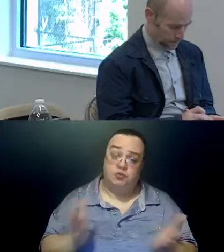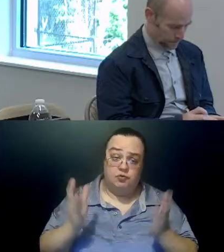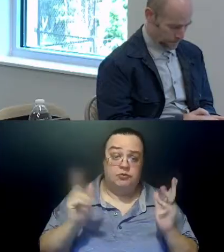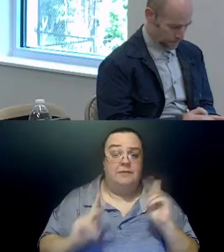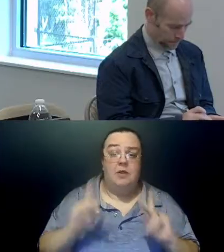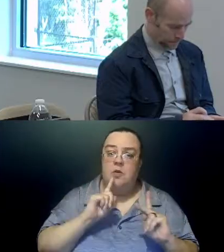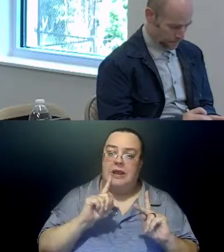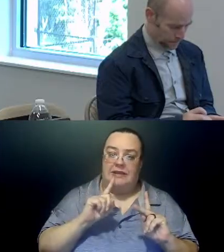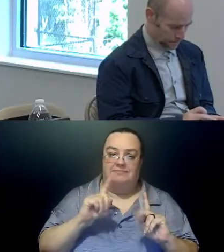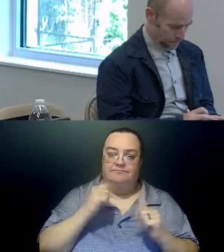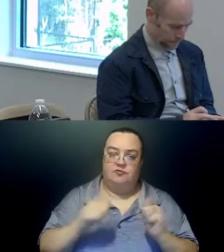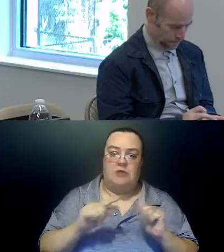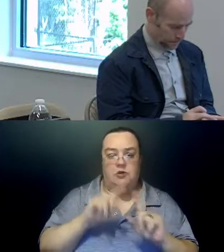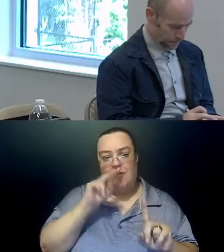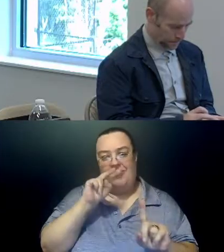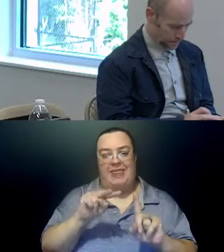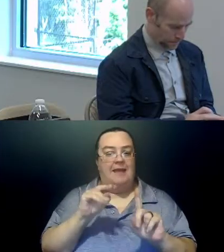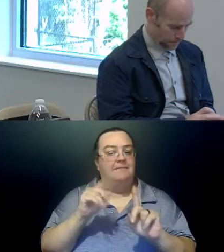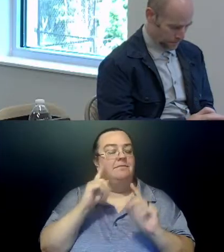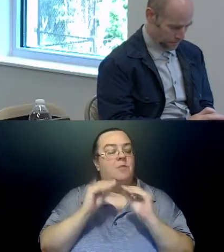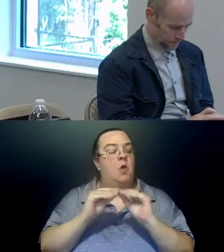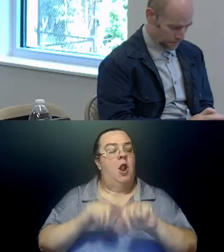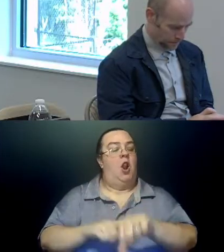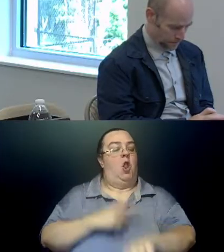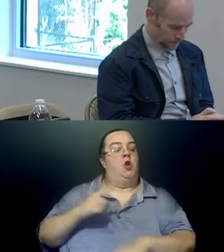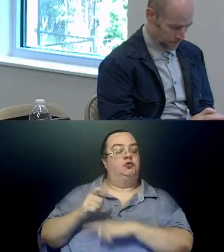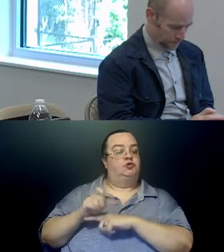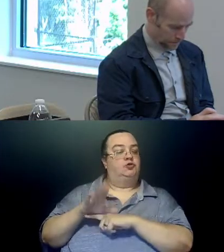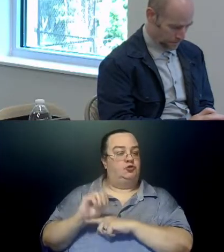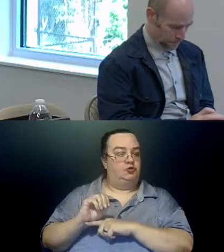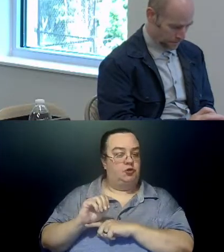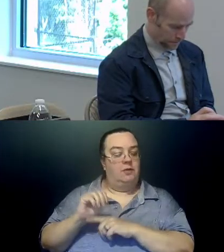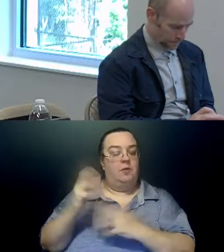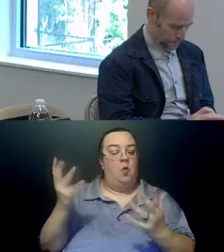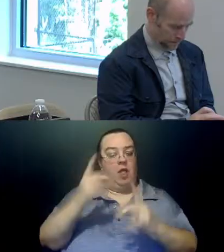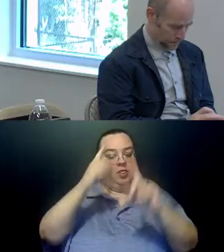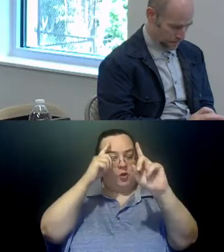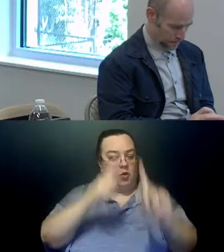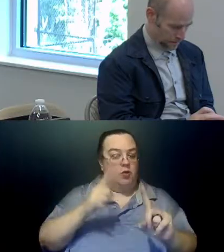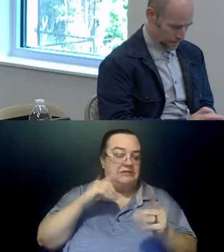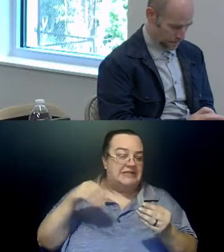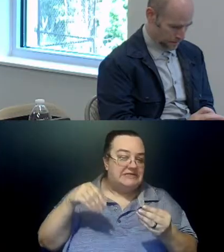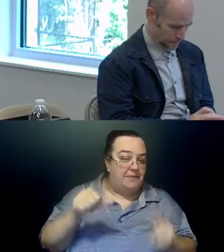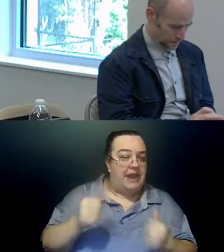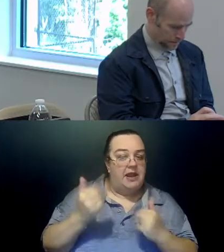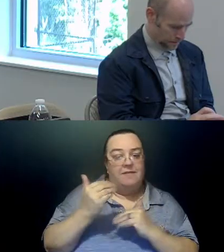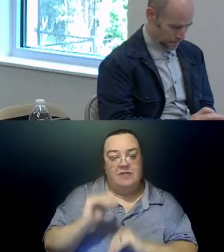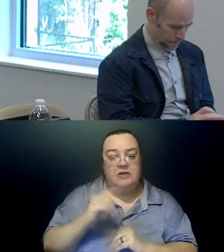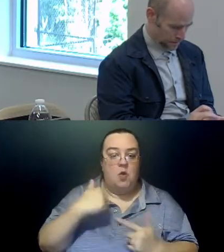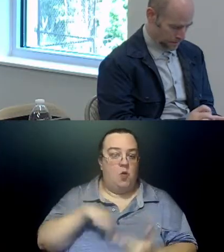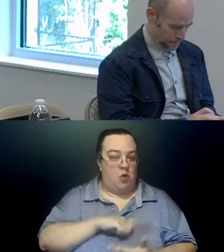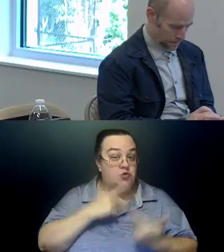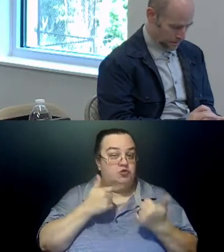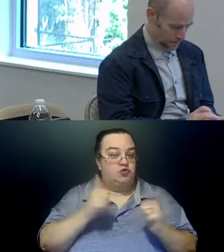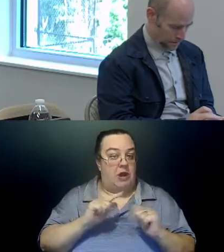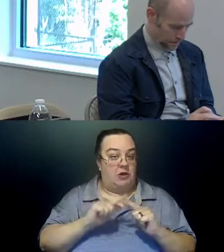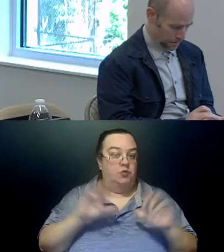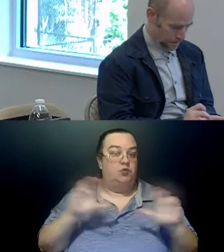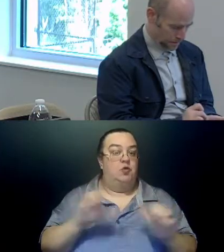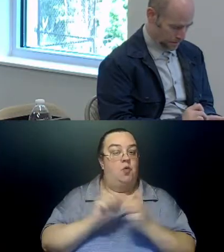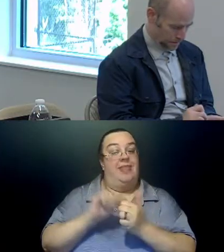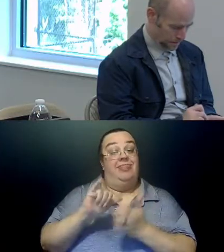lens view of what the goals of the spending provisions are that we're trying to accomplish with these